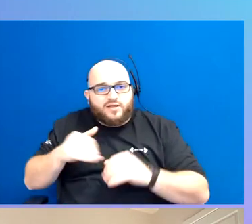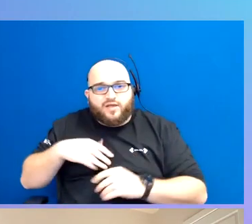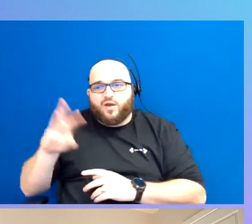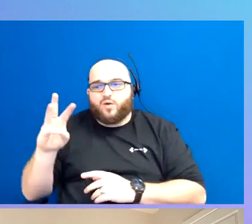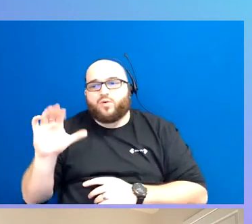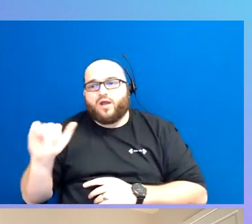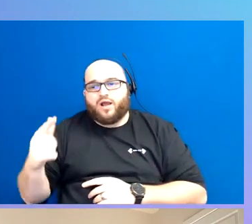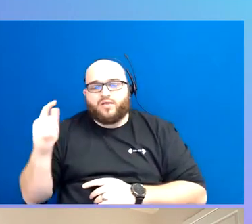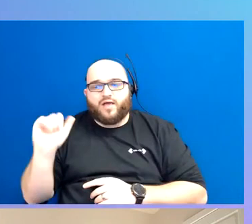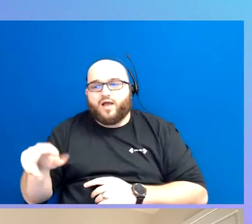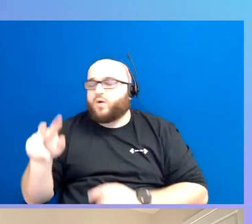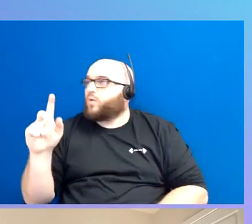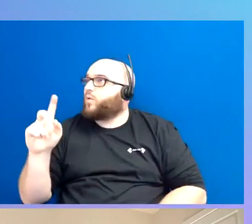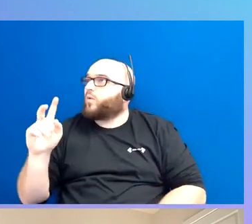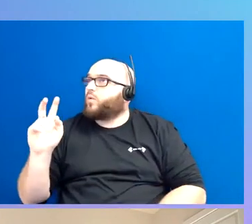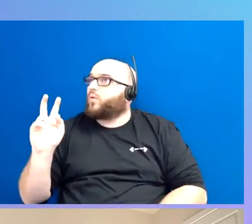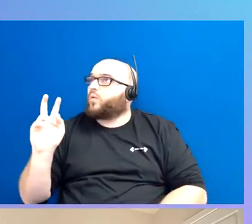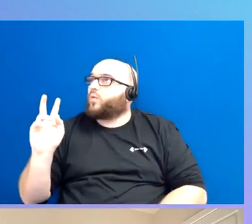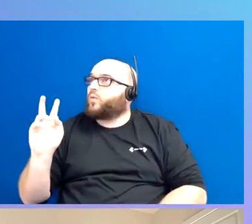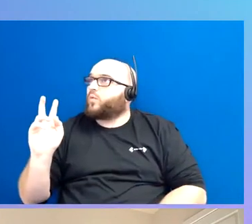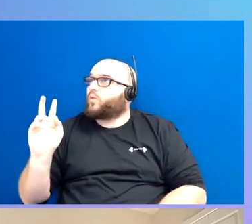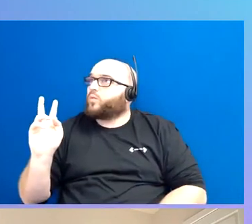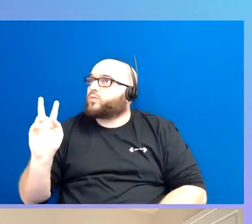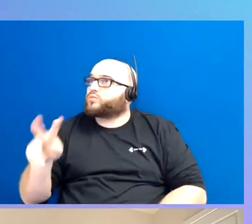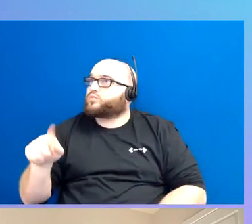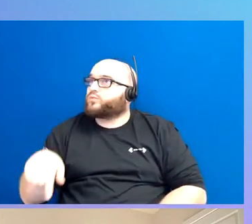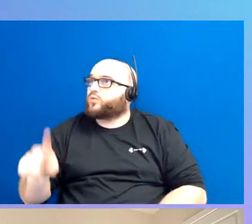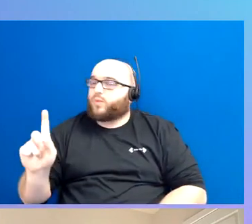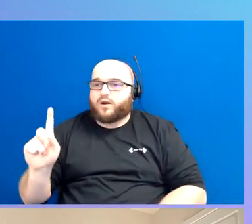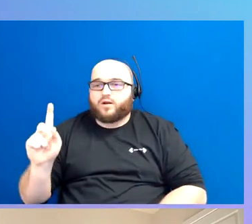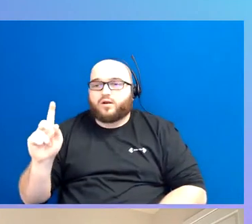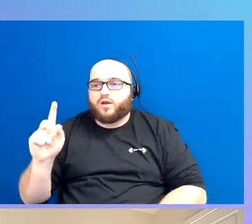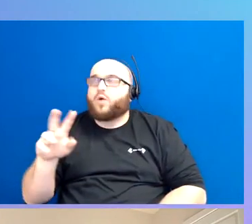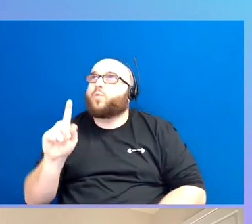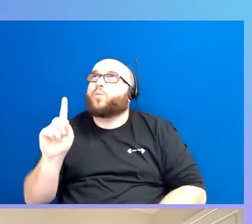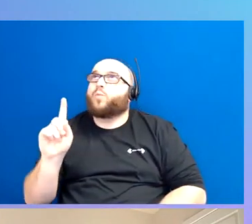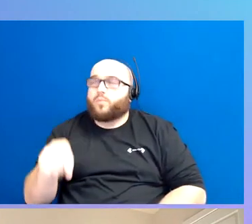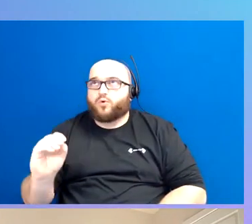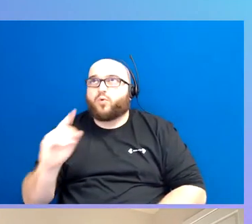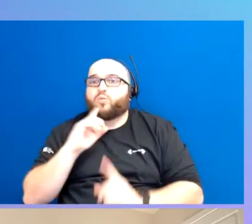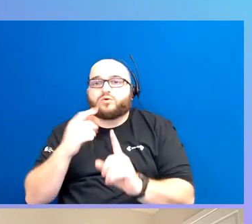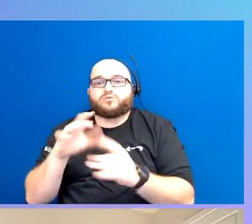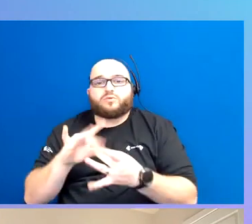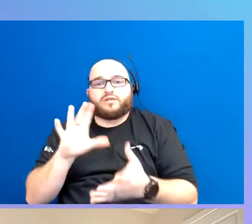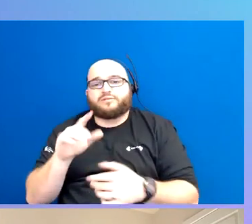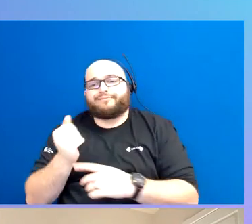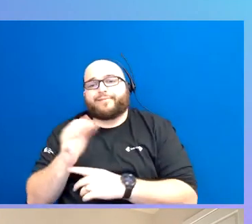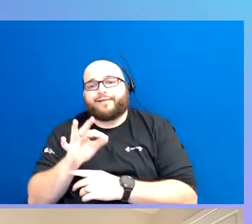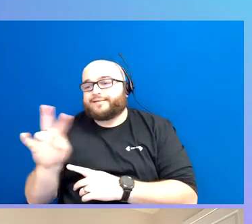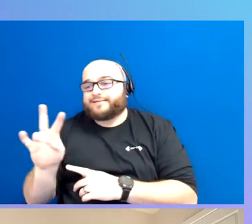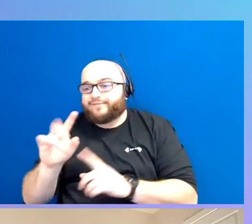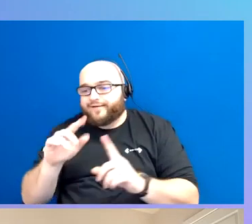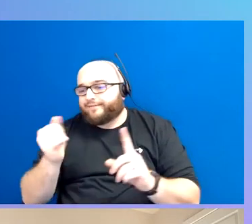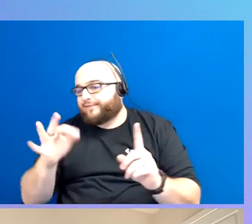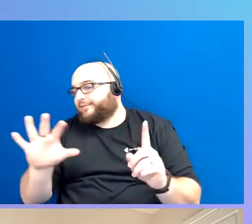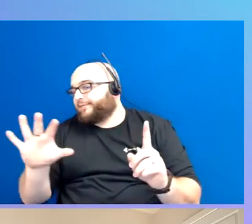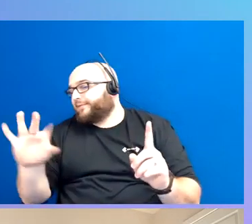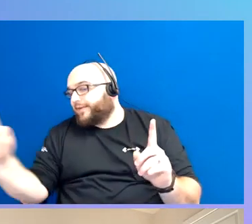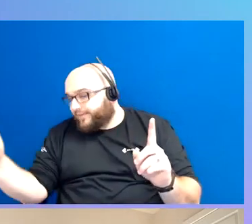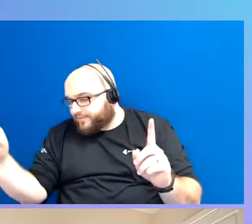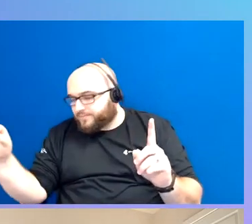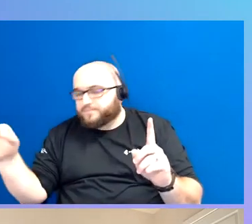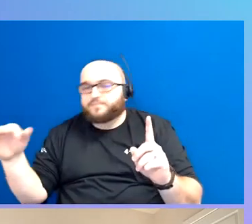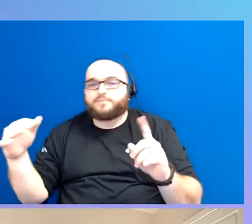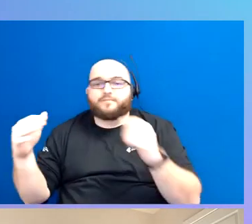that was released somewhere around like in between 1997 and 1999. And I think